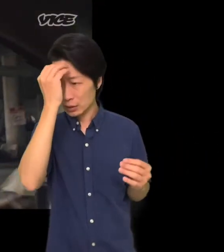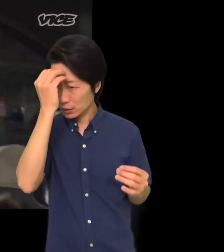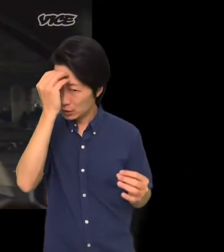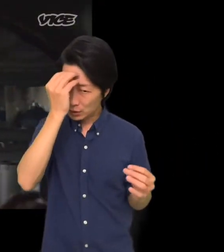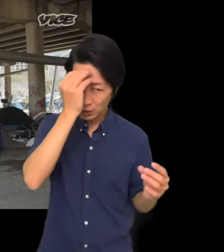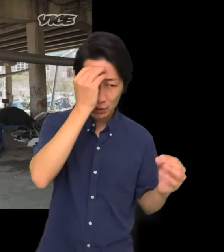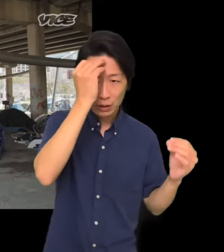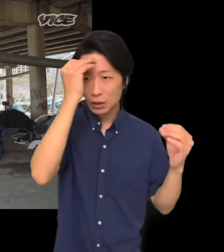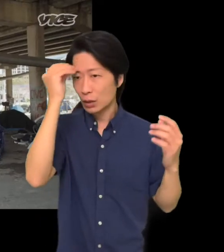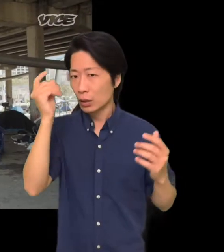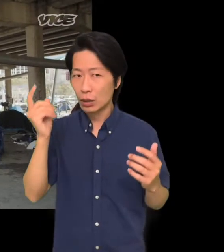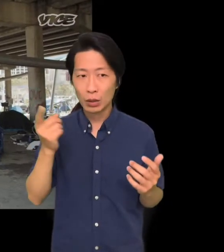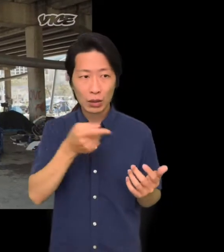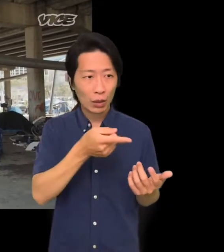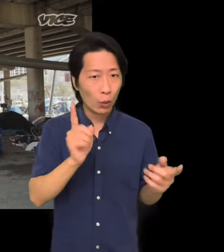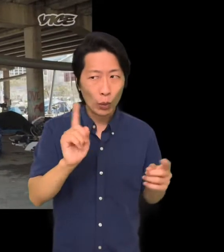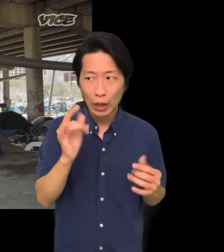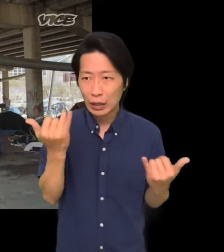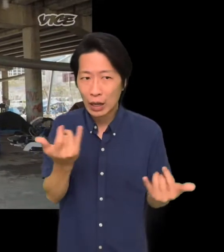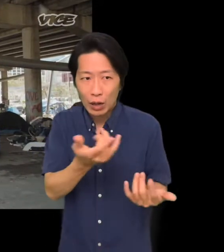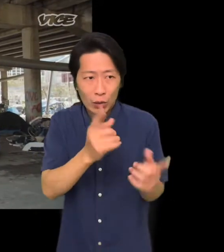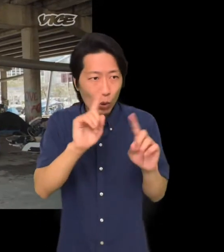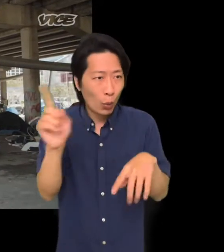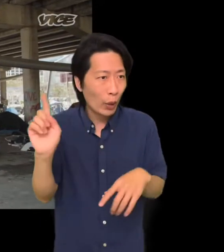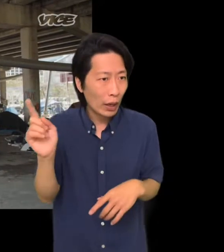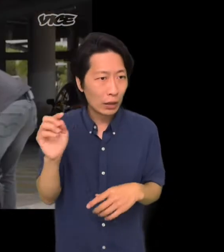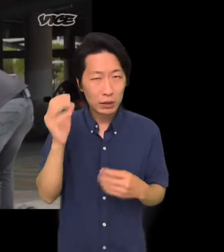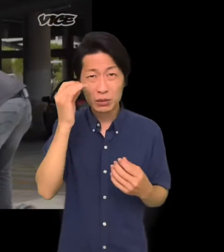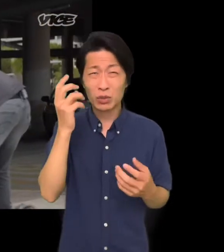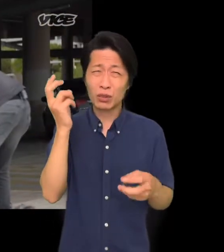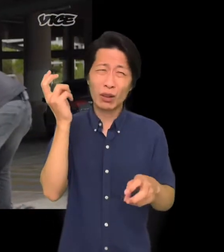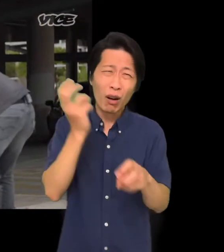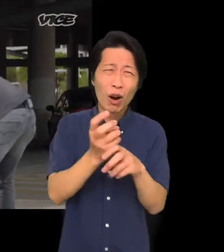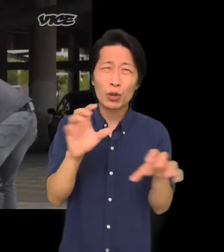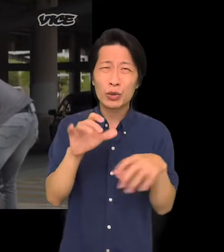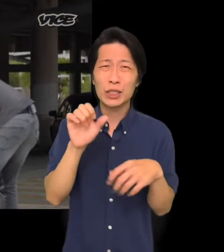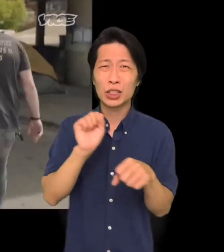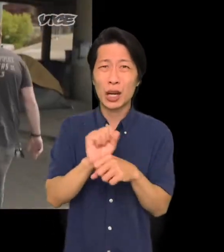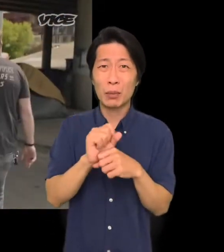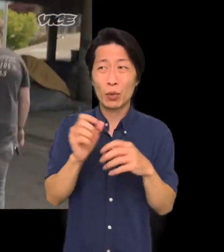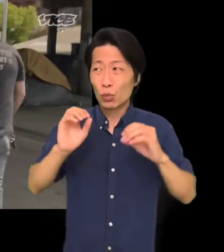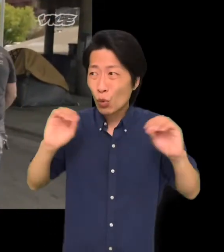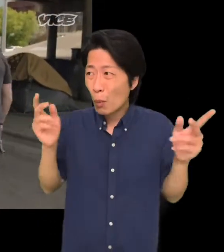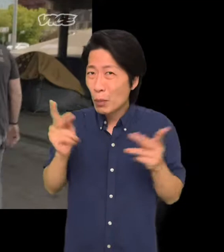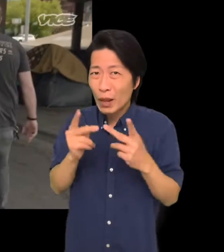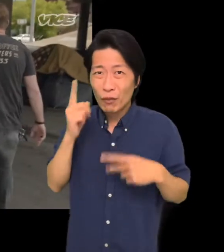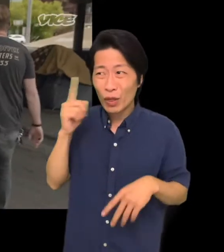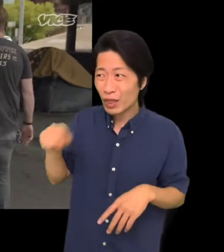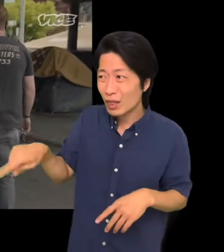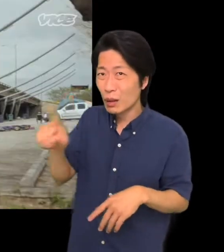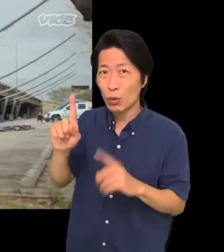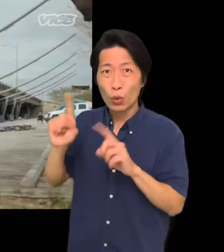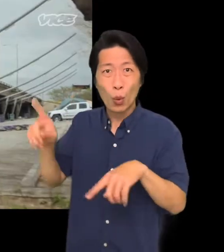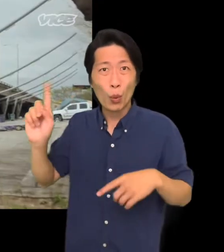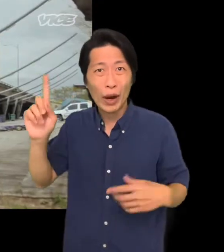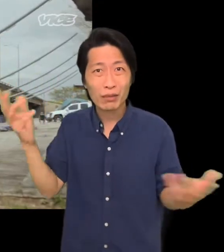they tonight? Where did they go? And that's extremely hard to keep doing this job, knowing that there's no place for them to